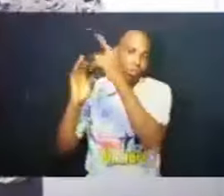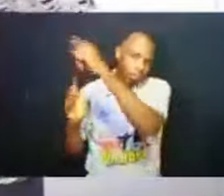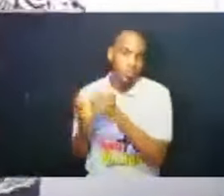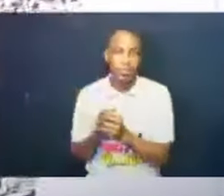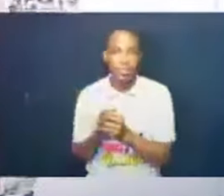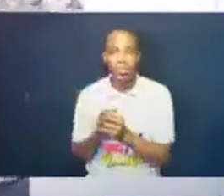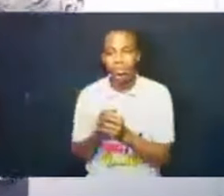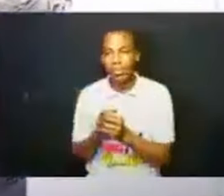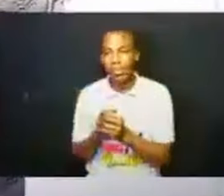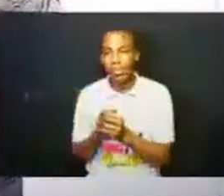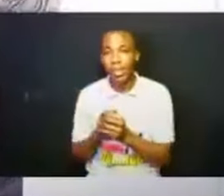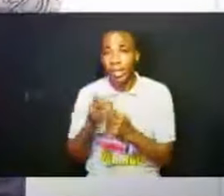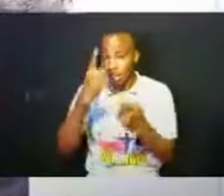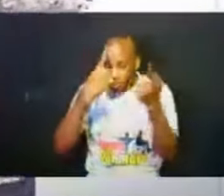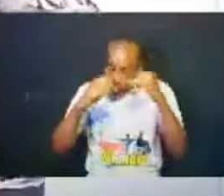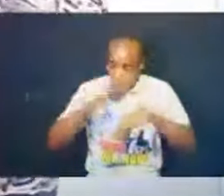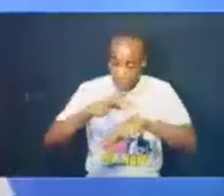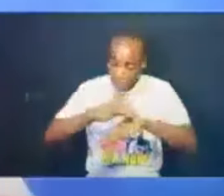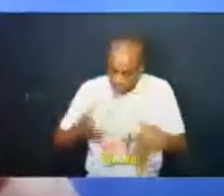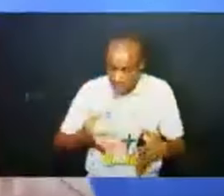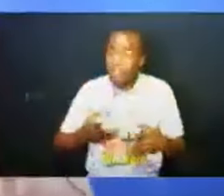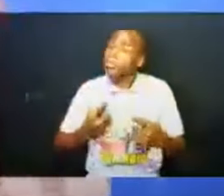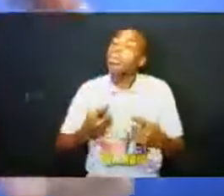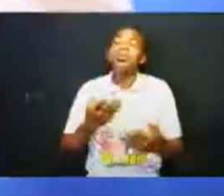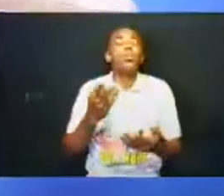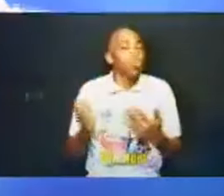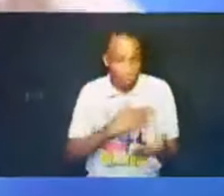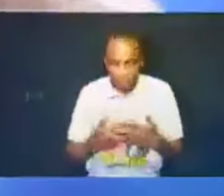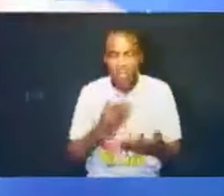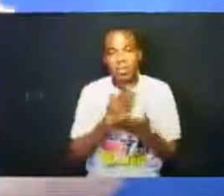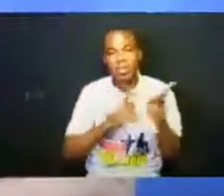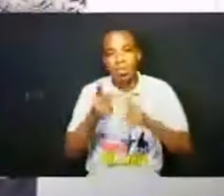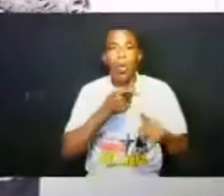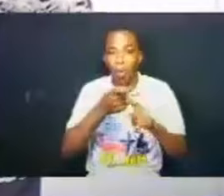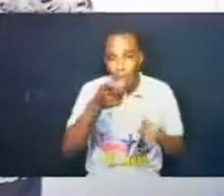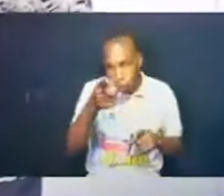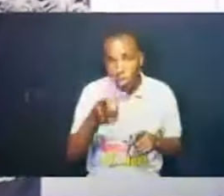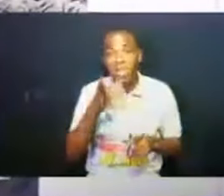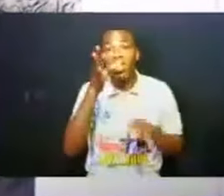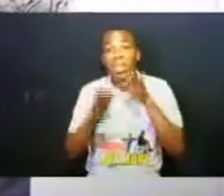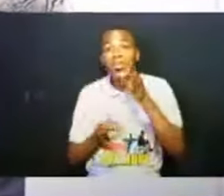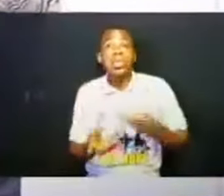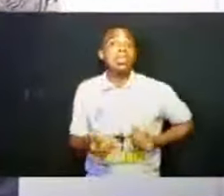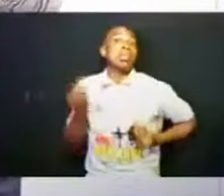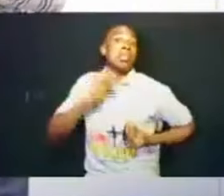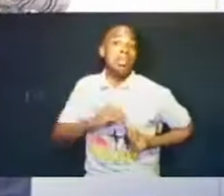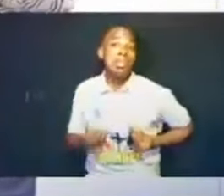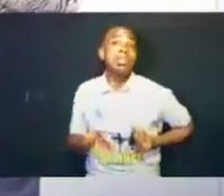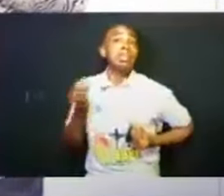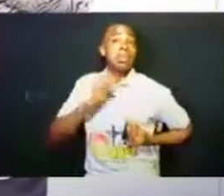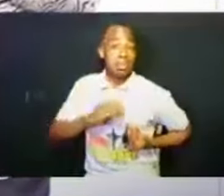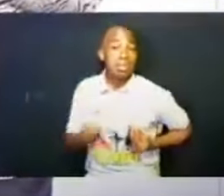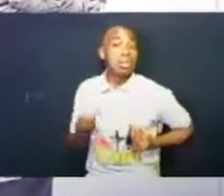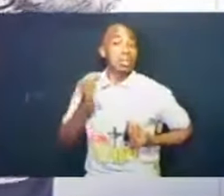seeing someone will hurt you. So if you have to carry all this and put in your heart and justify yourself, you